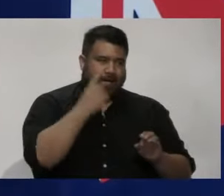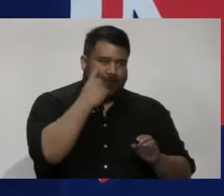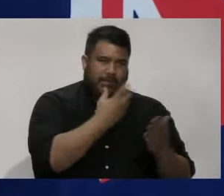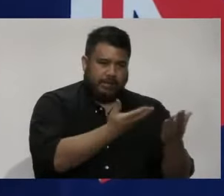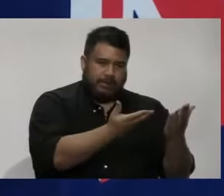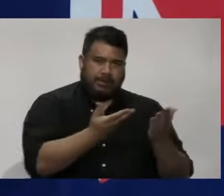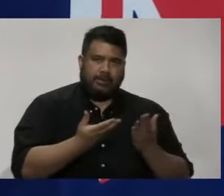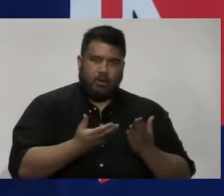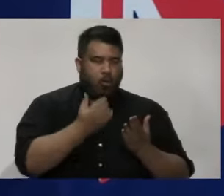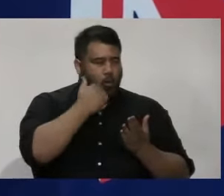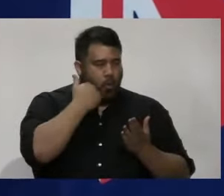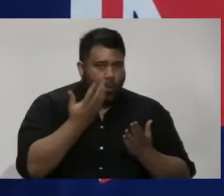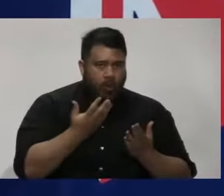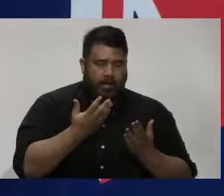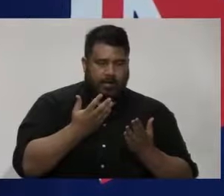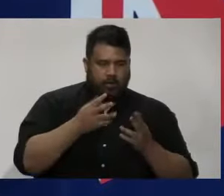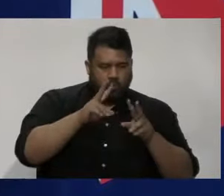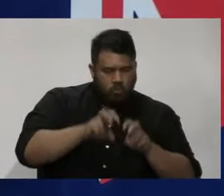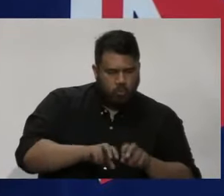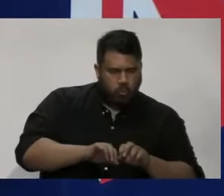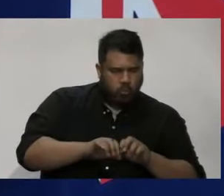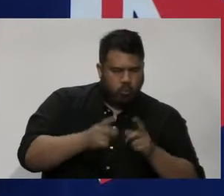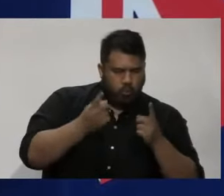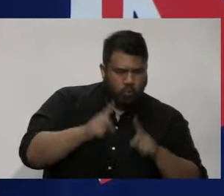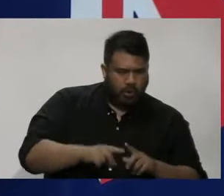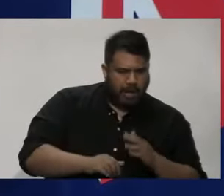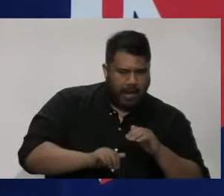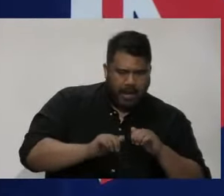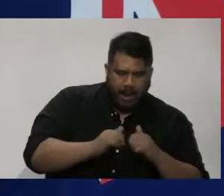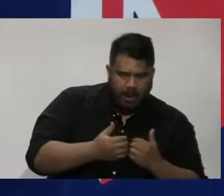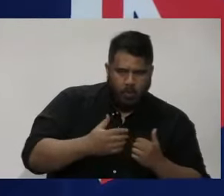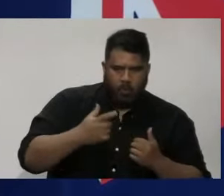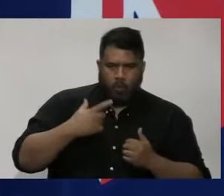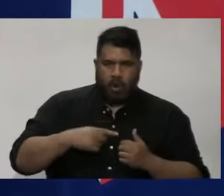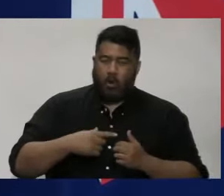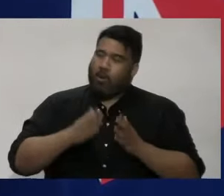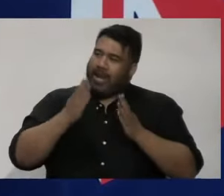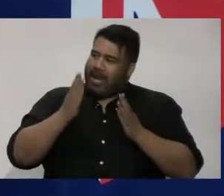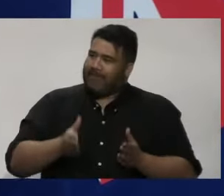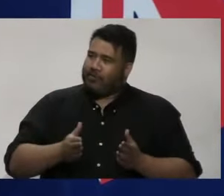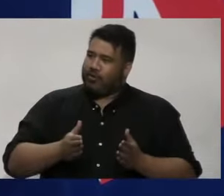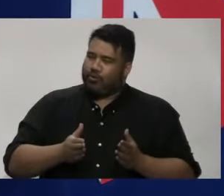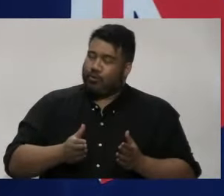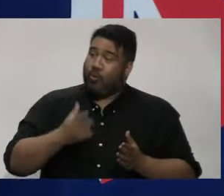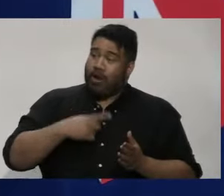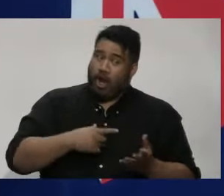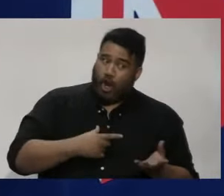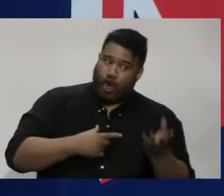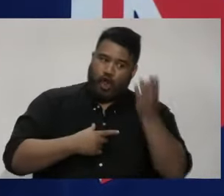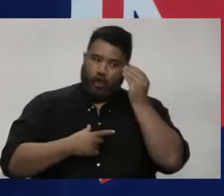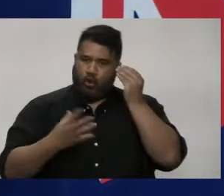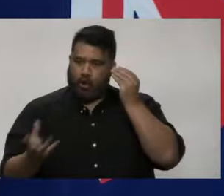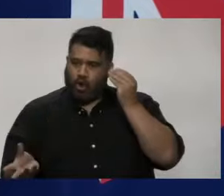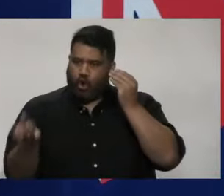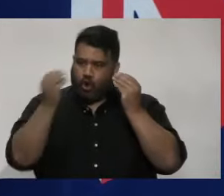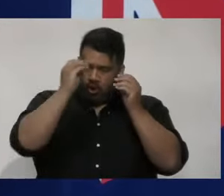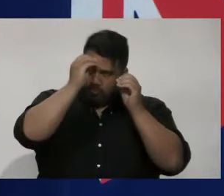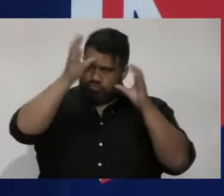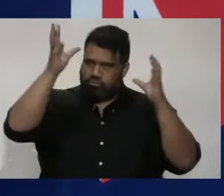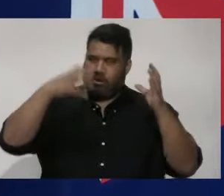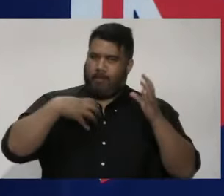for the evidence of what happened here. It's in our interest to do that. We want to learn from it. But regardless, we